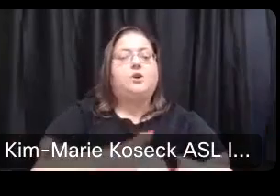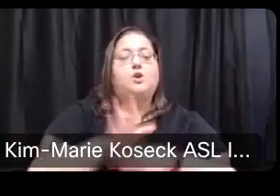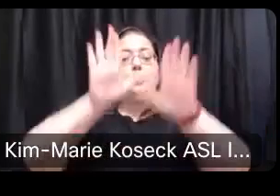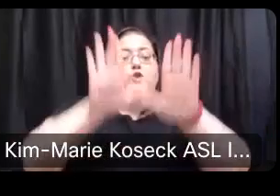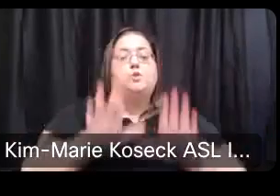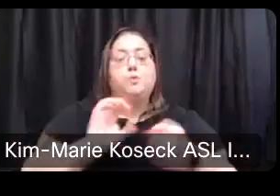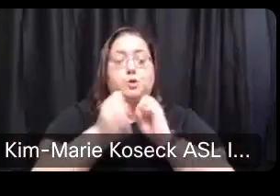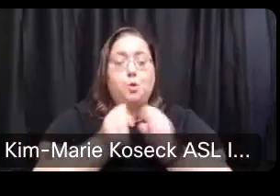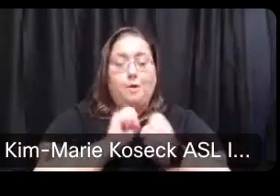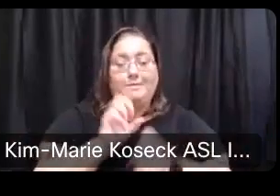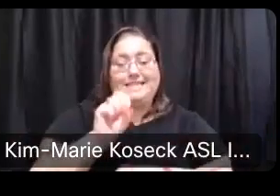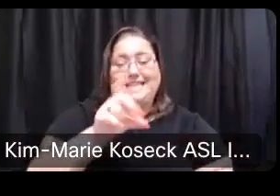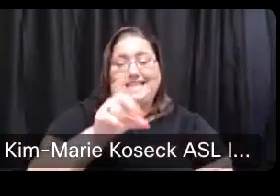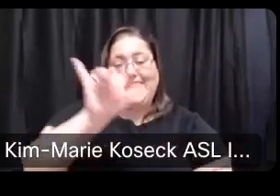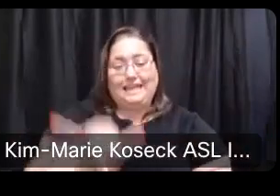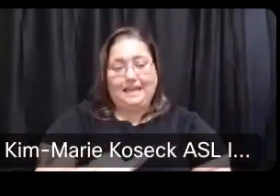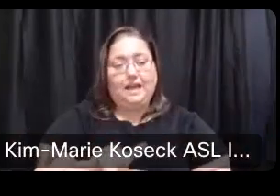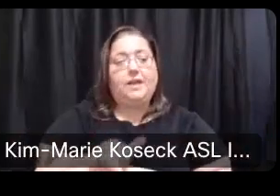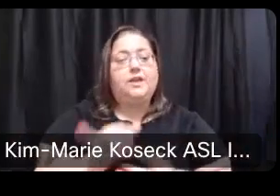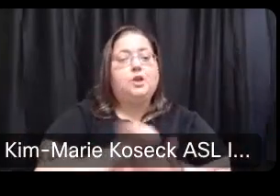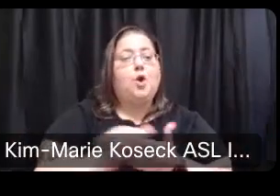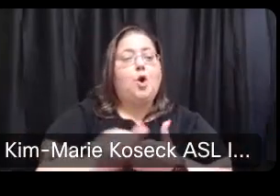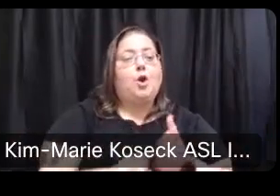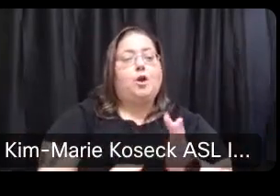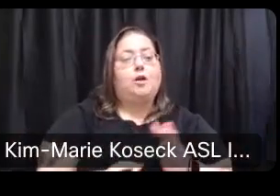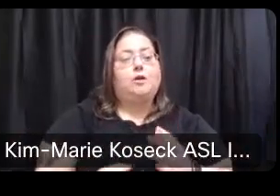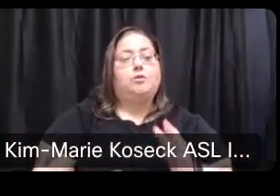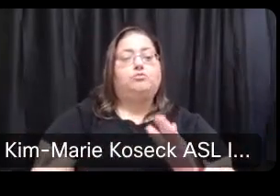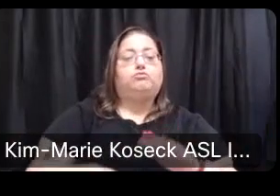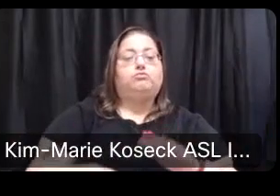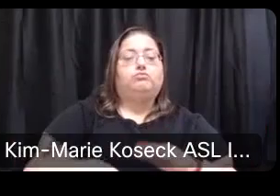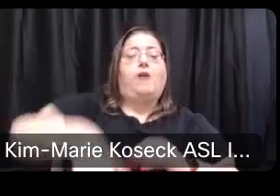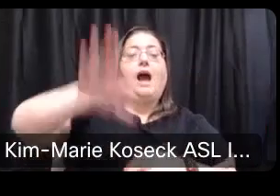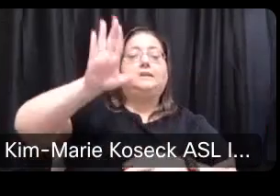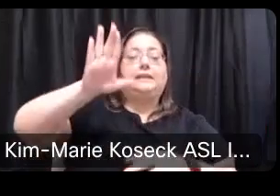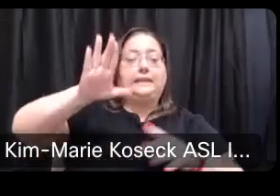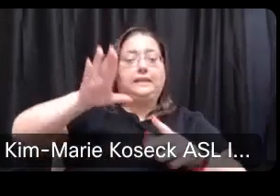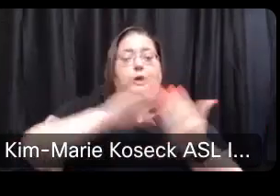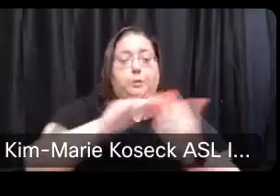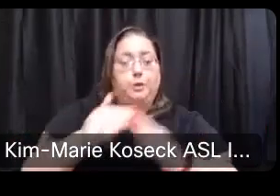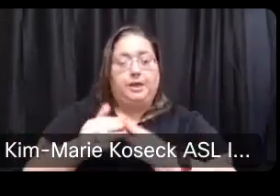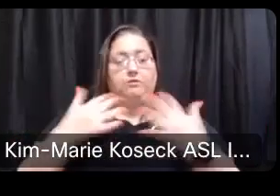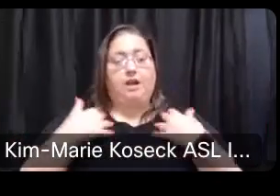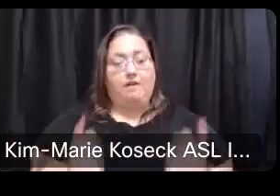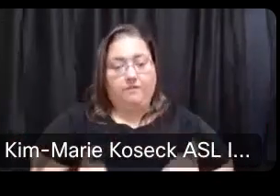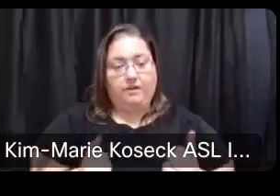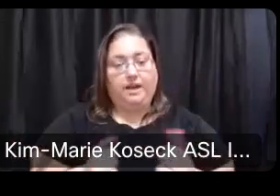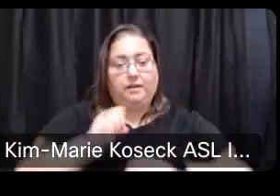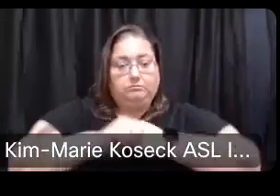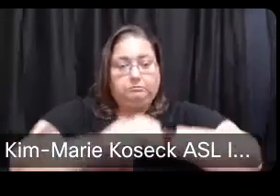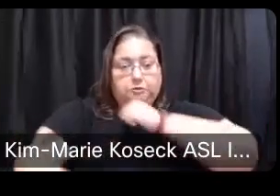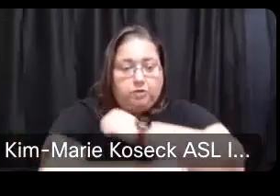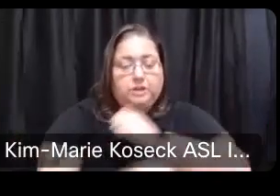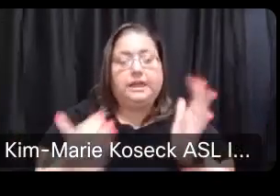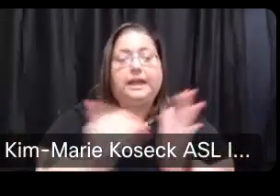DOS participated in the New York Rising Community Recovery and Reconstruction Program. This was funded primarily by